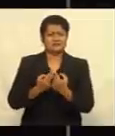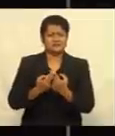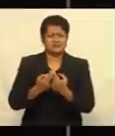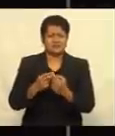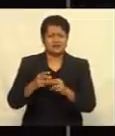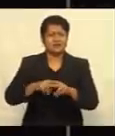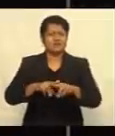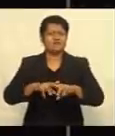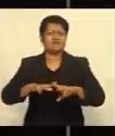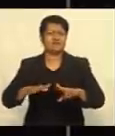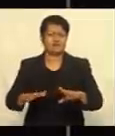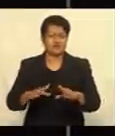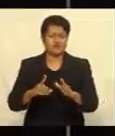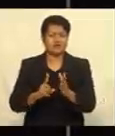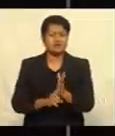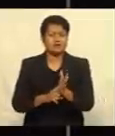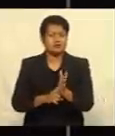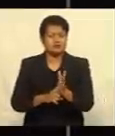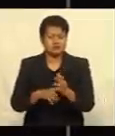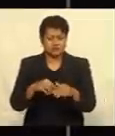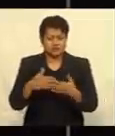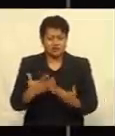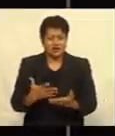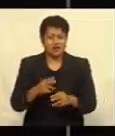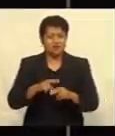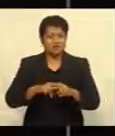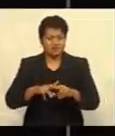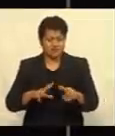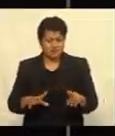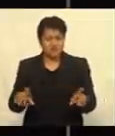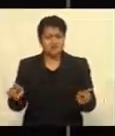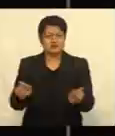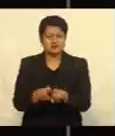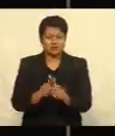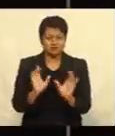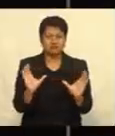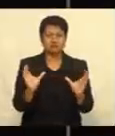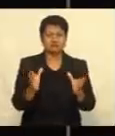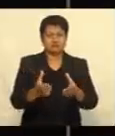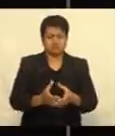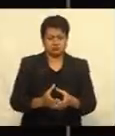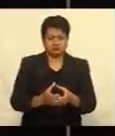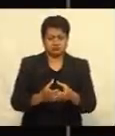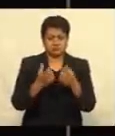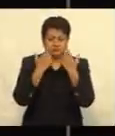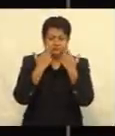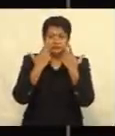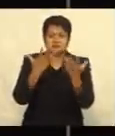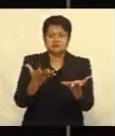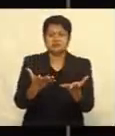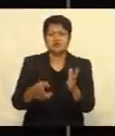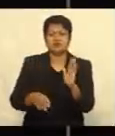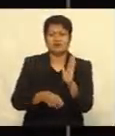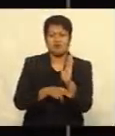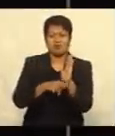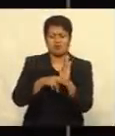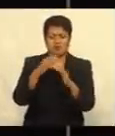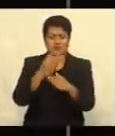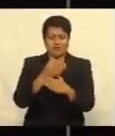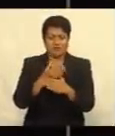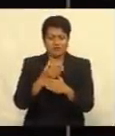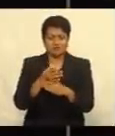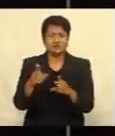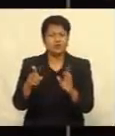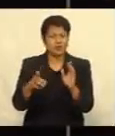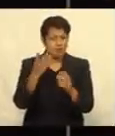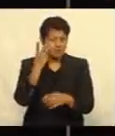Health officials are classifying the funeral as the same cluster which was exposed to the hotel worker from Nandi. The woman attended the